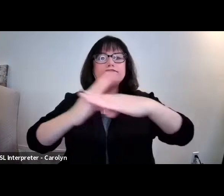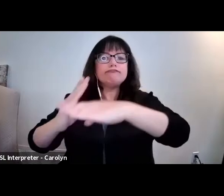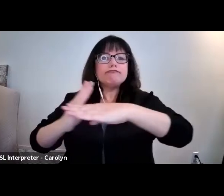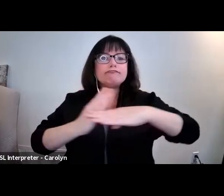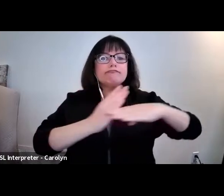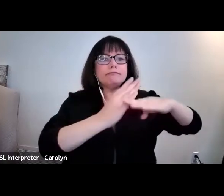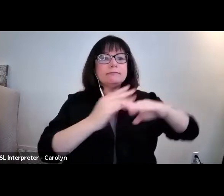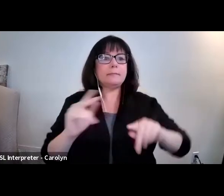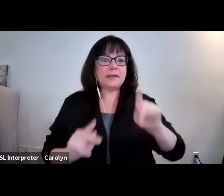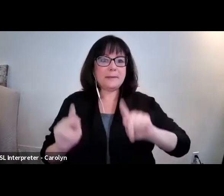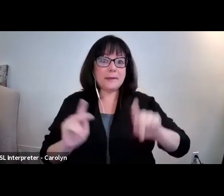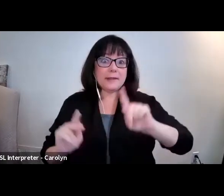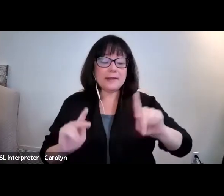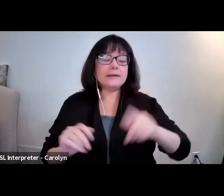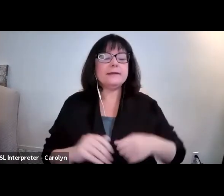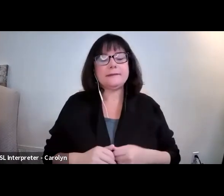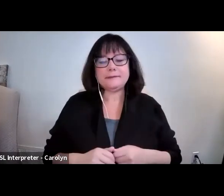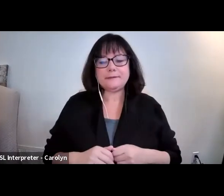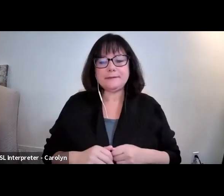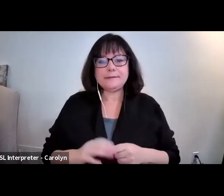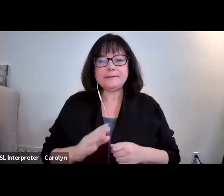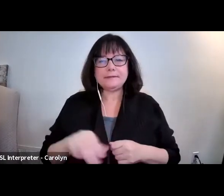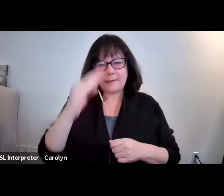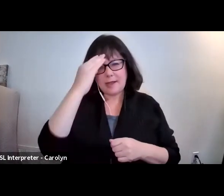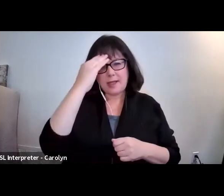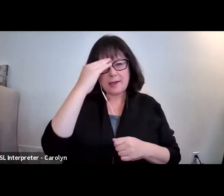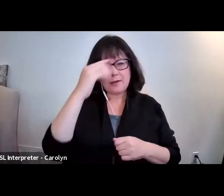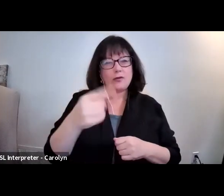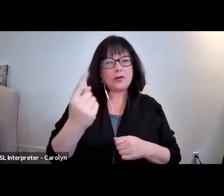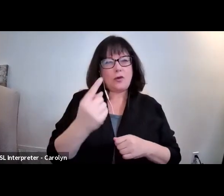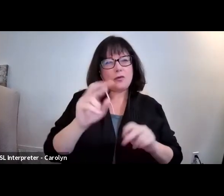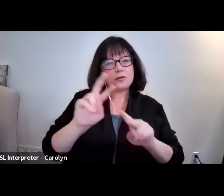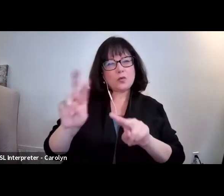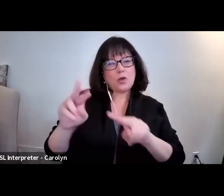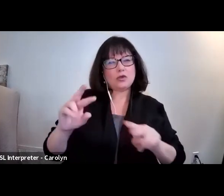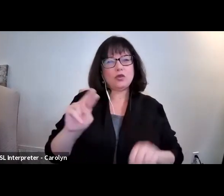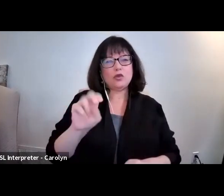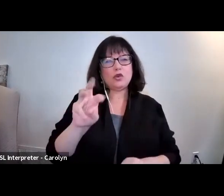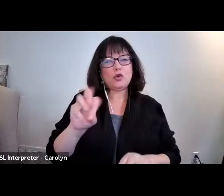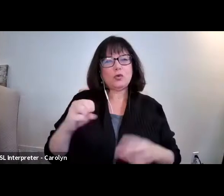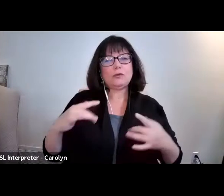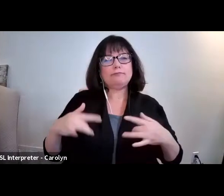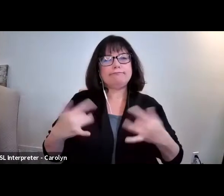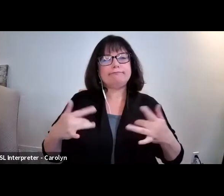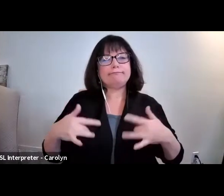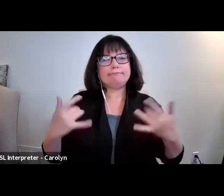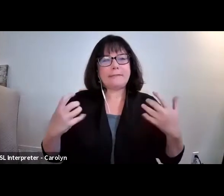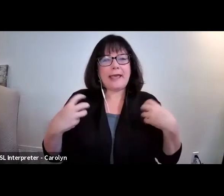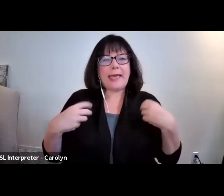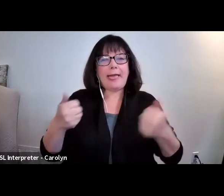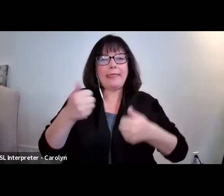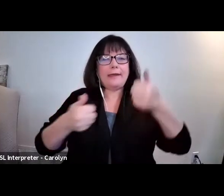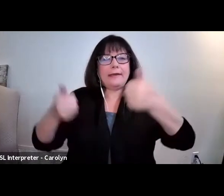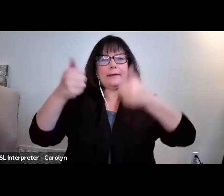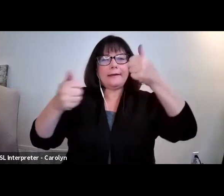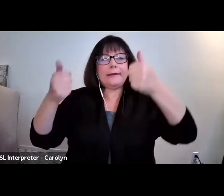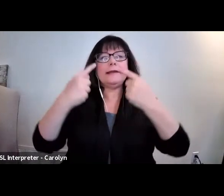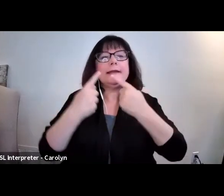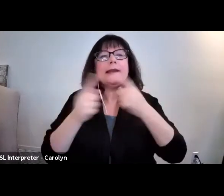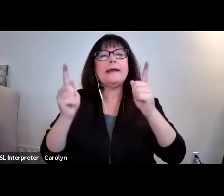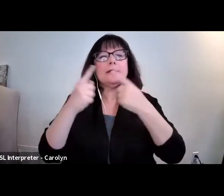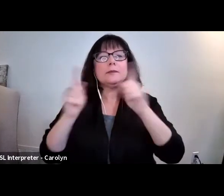the updates that are being provided by health officials, and we will need to continue to